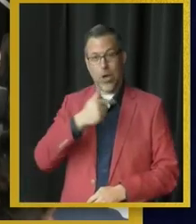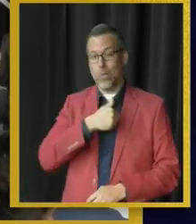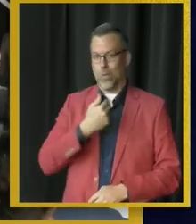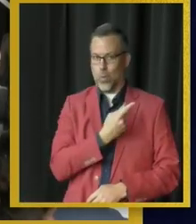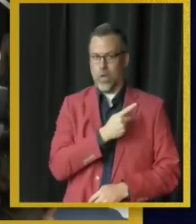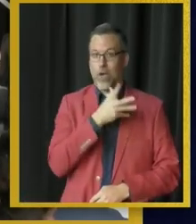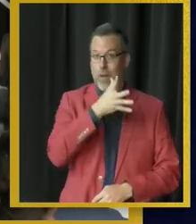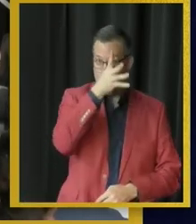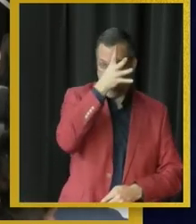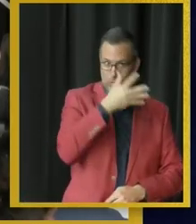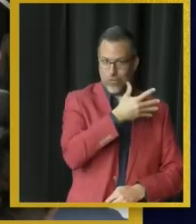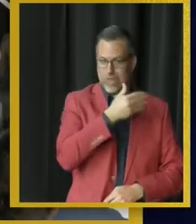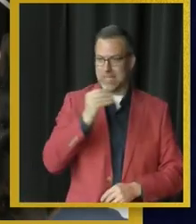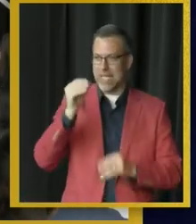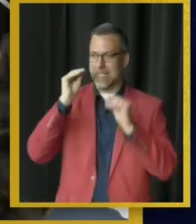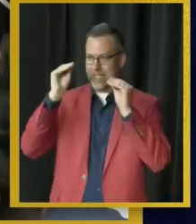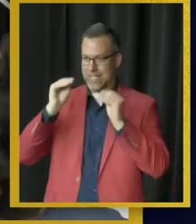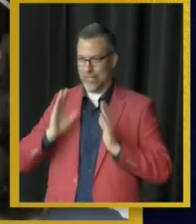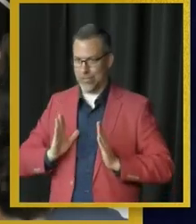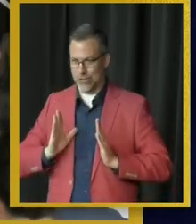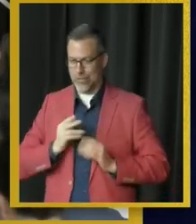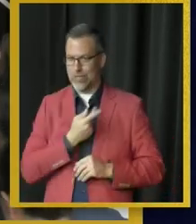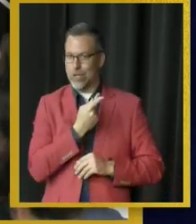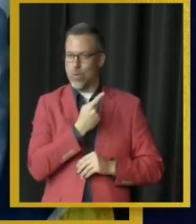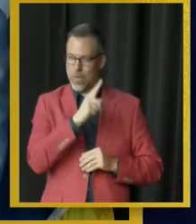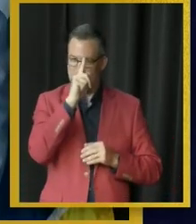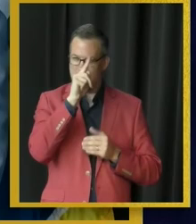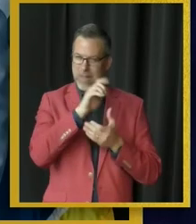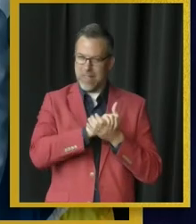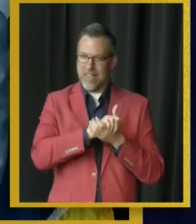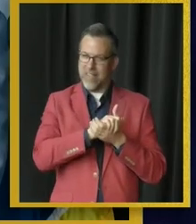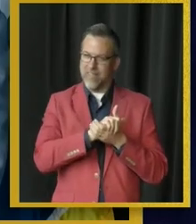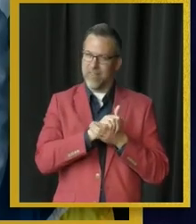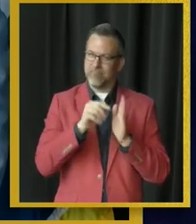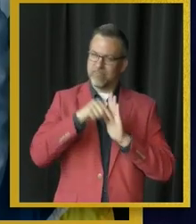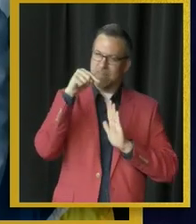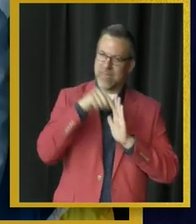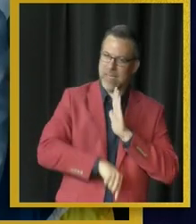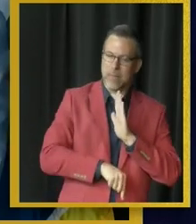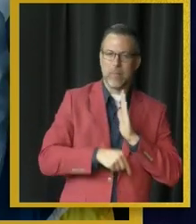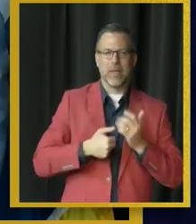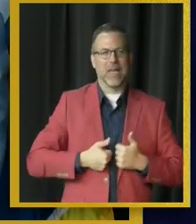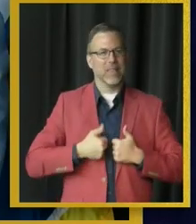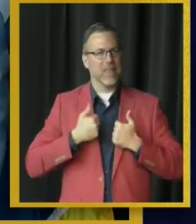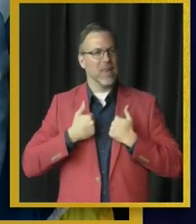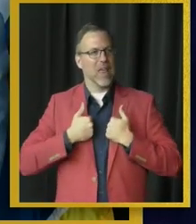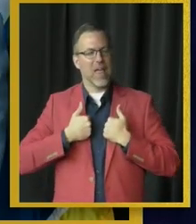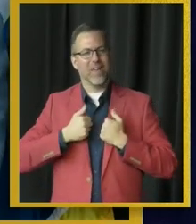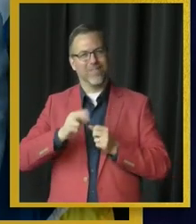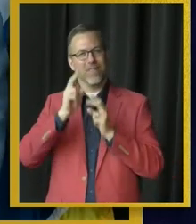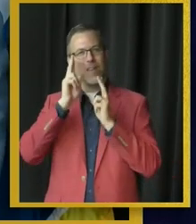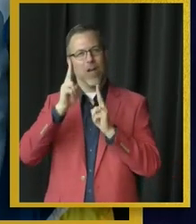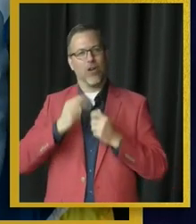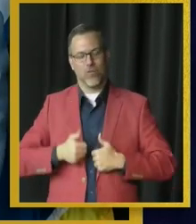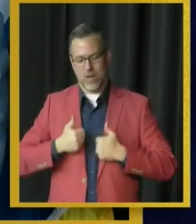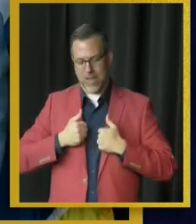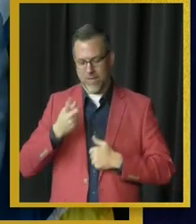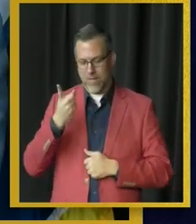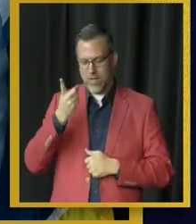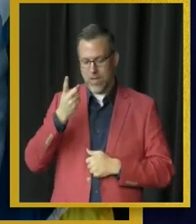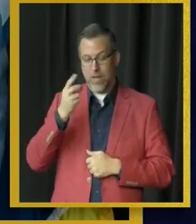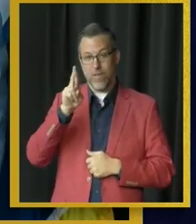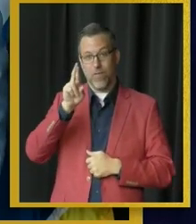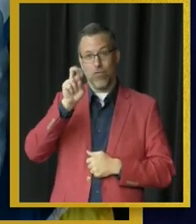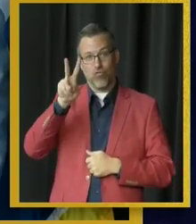Parents and we are educators who believe deeply in the life and legacy of the Reverend Dr. James